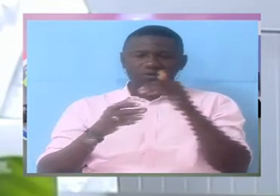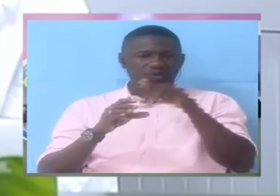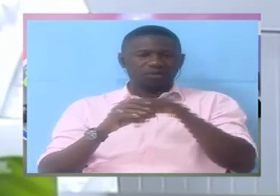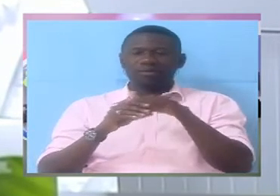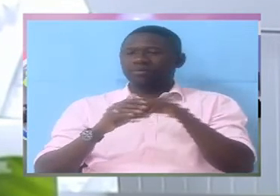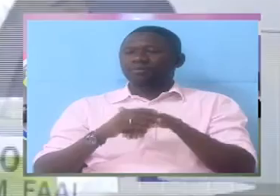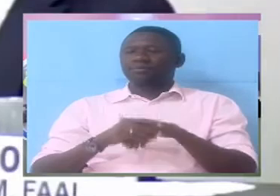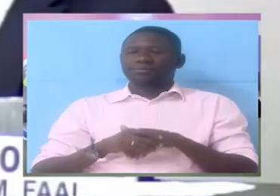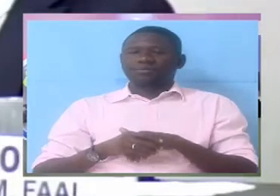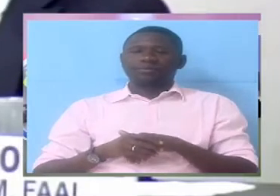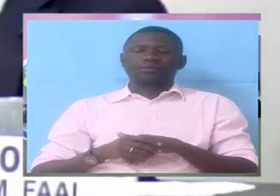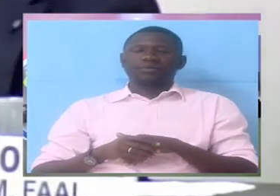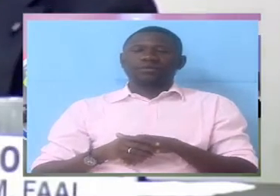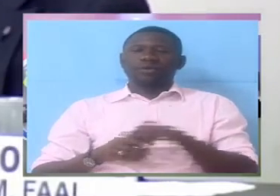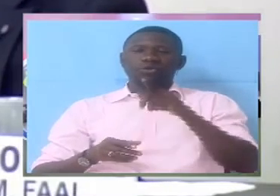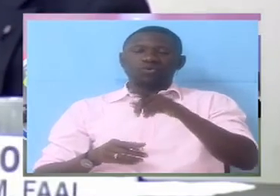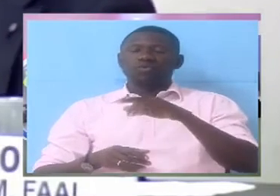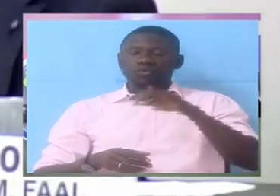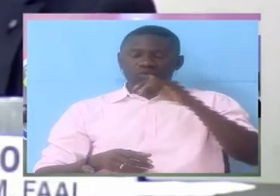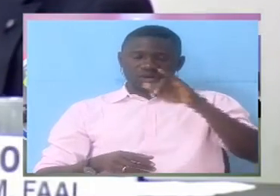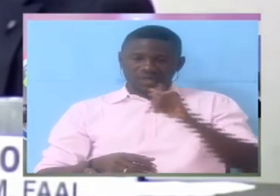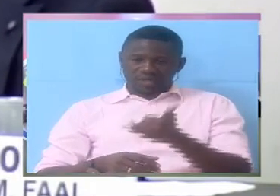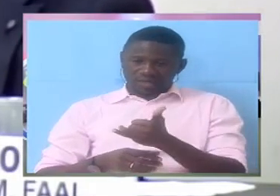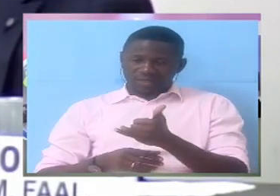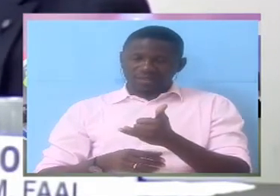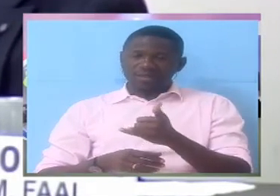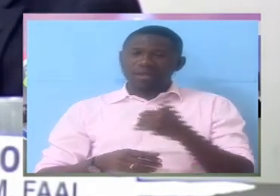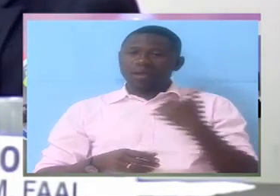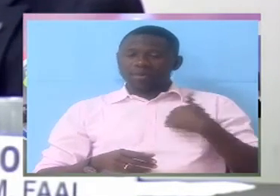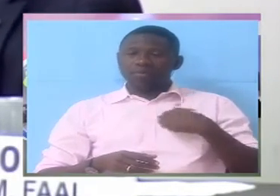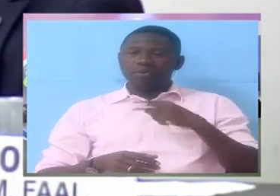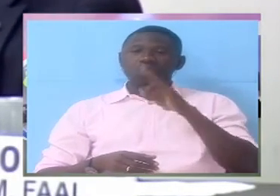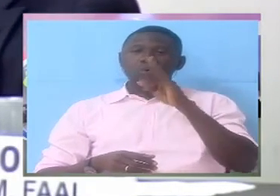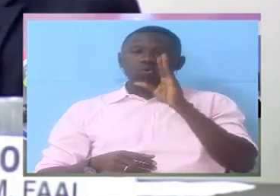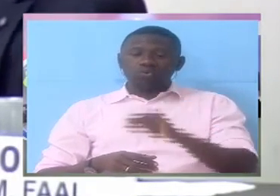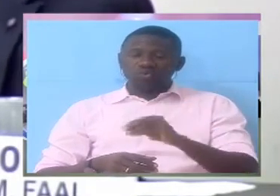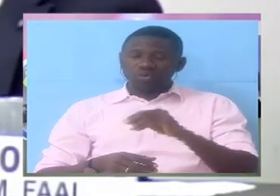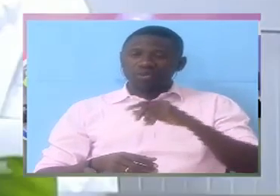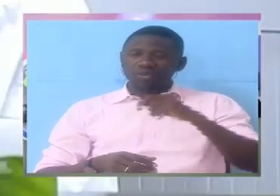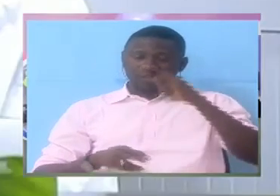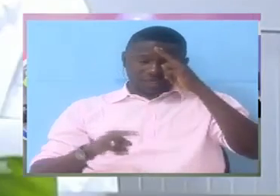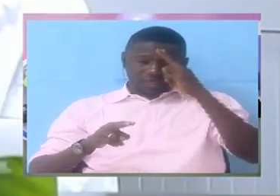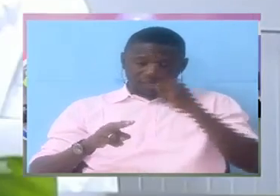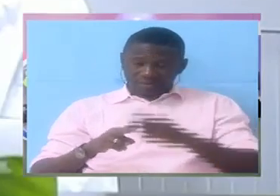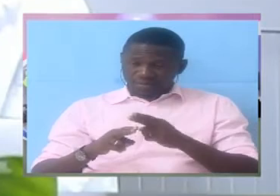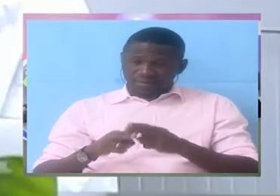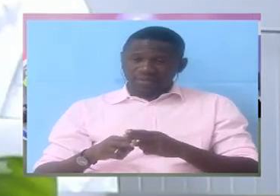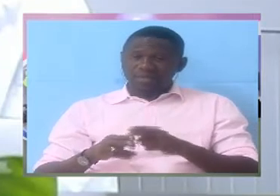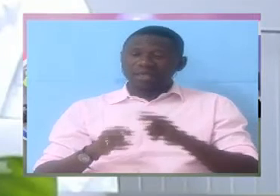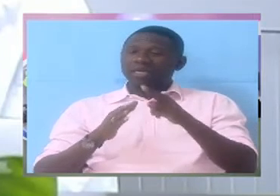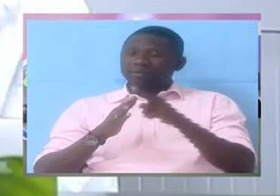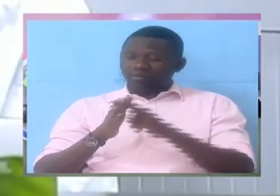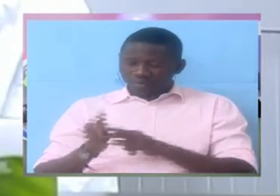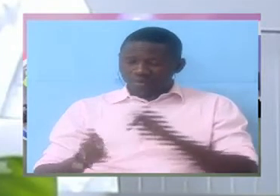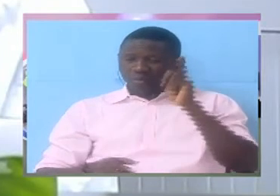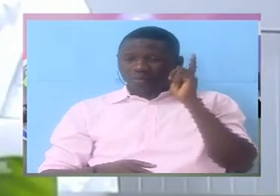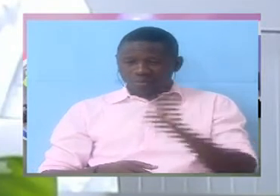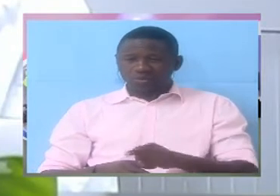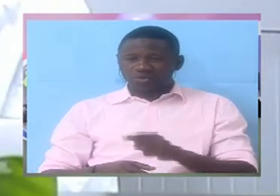You would agree the discipliners also need to be disciplined.